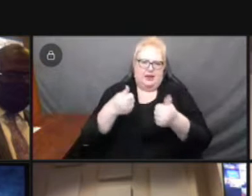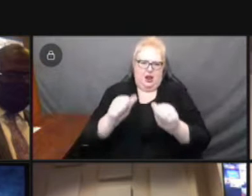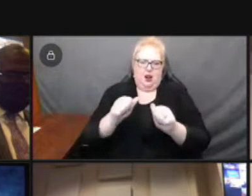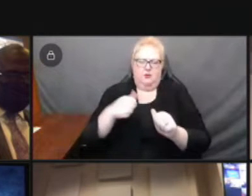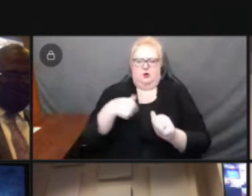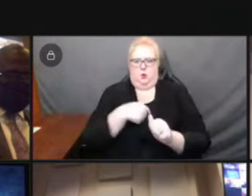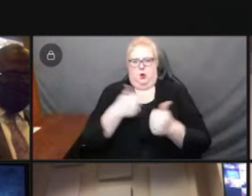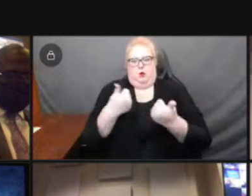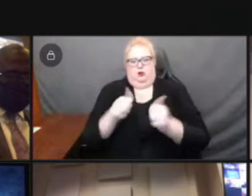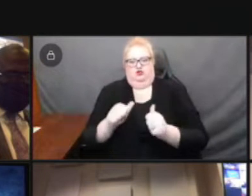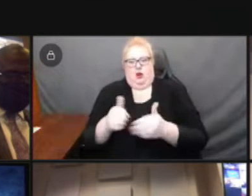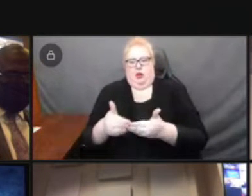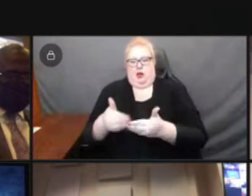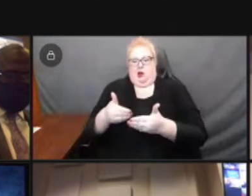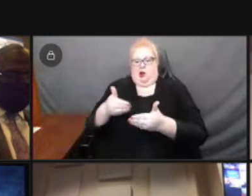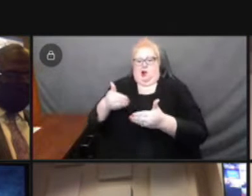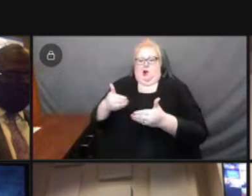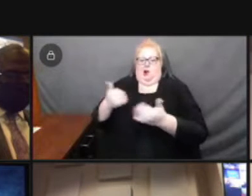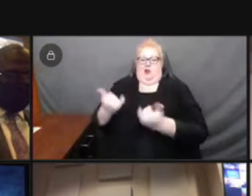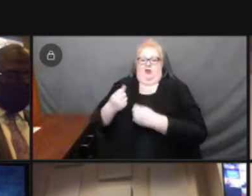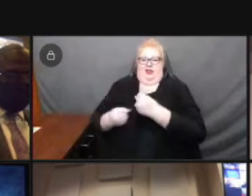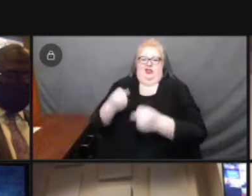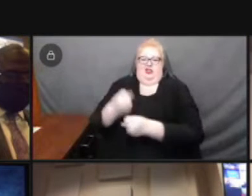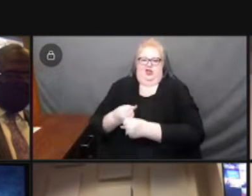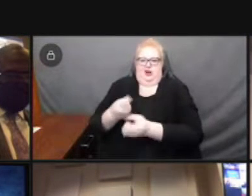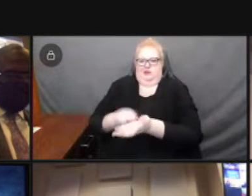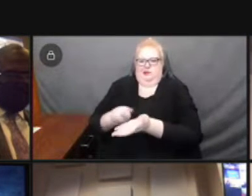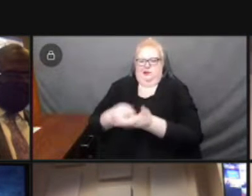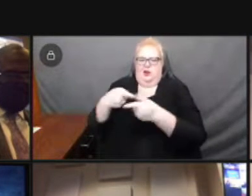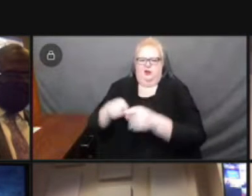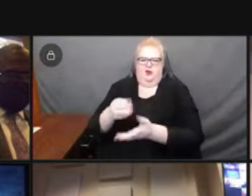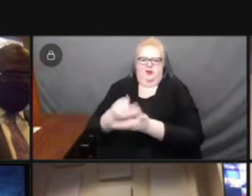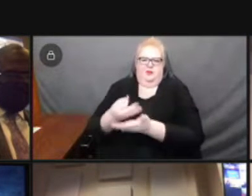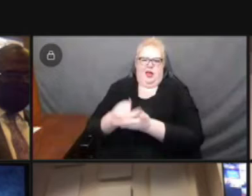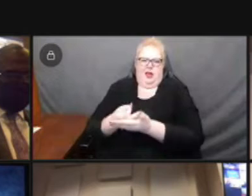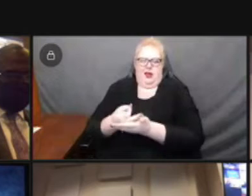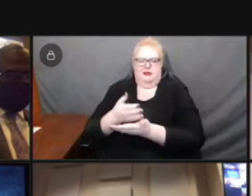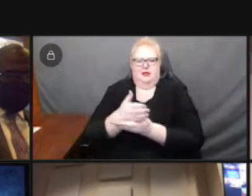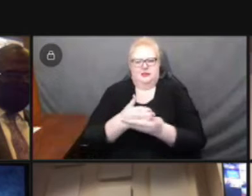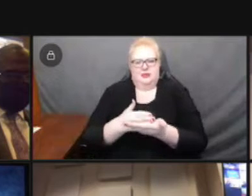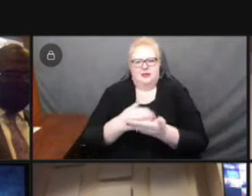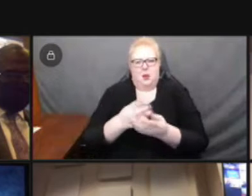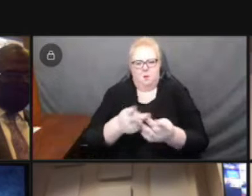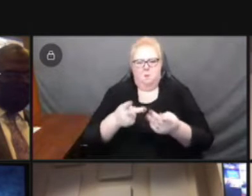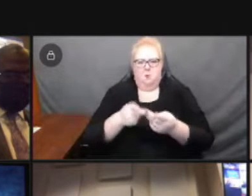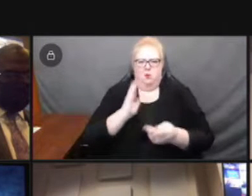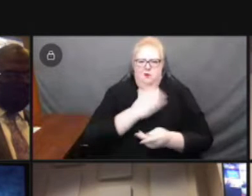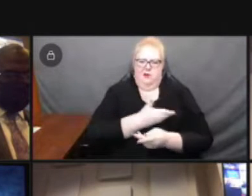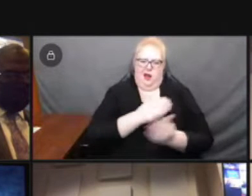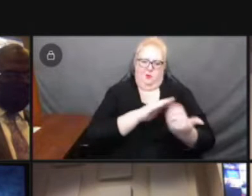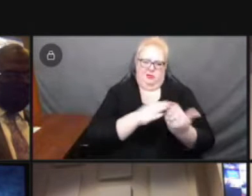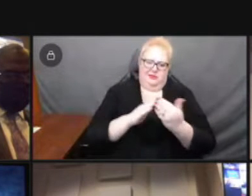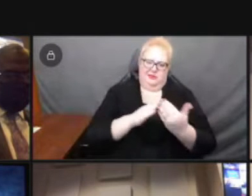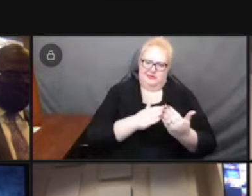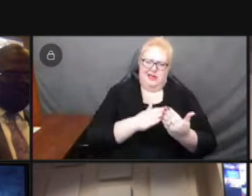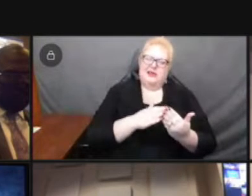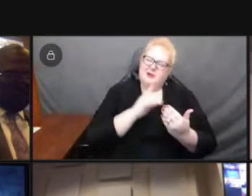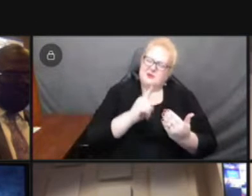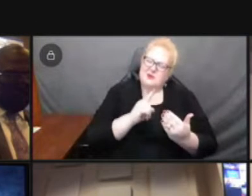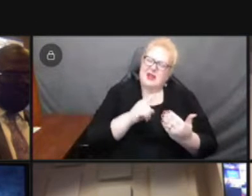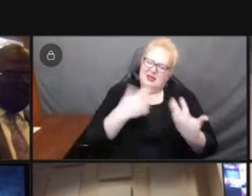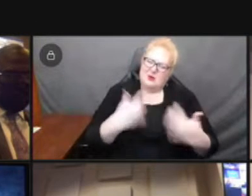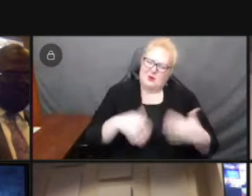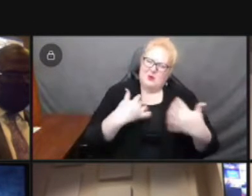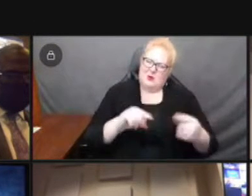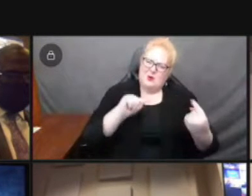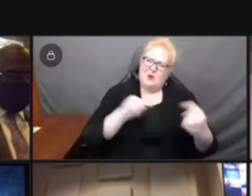passed earlier this year. There's certainly parts of our city that's hurting more than other parts, and I would hope my